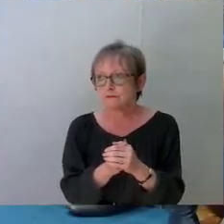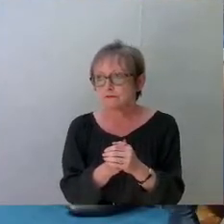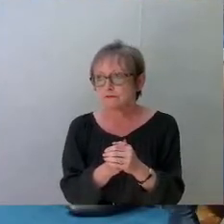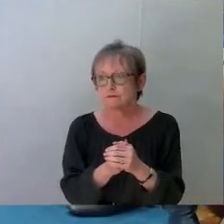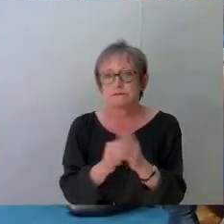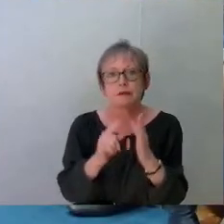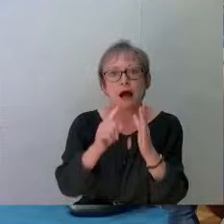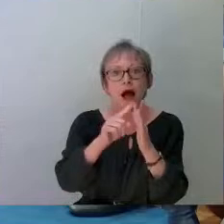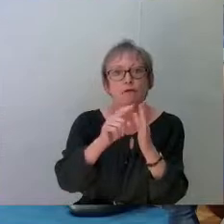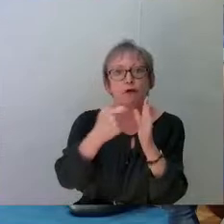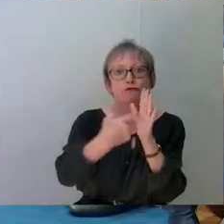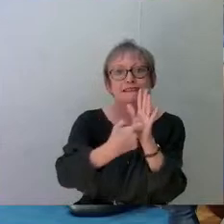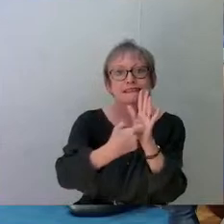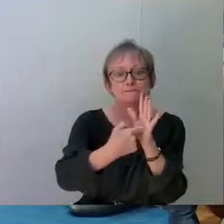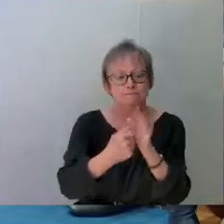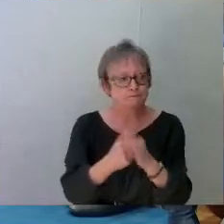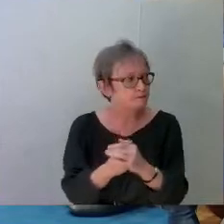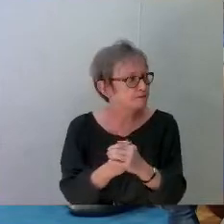Ivor Reeve.